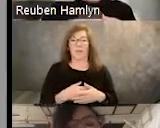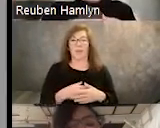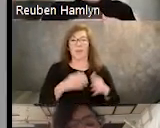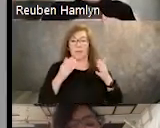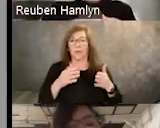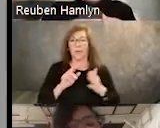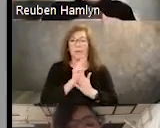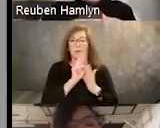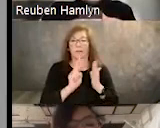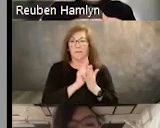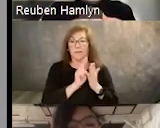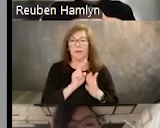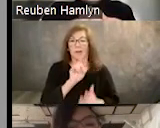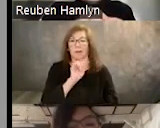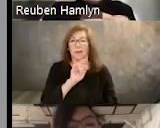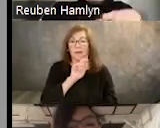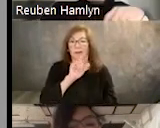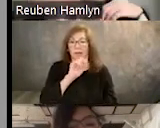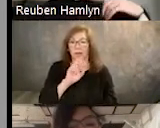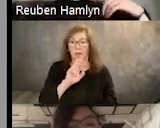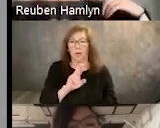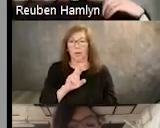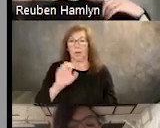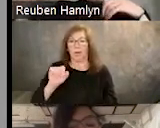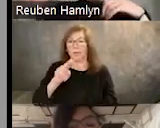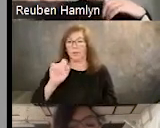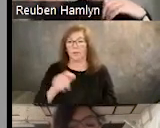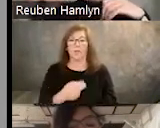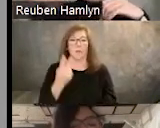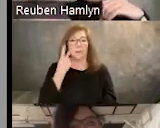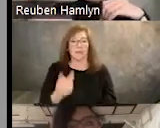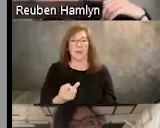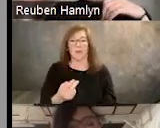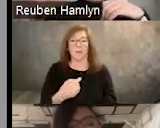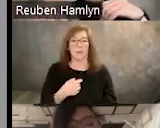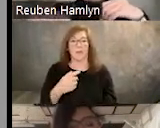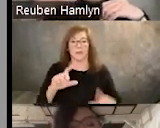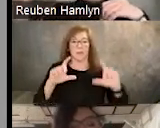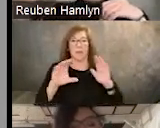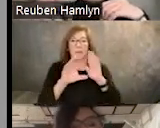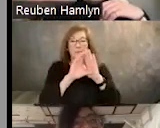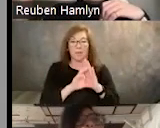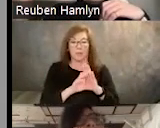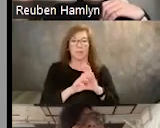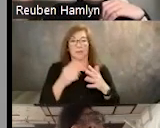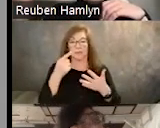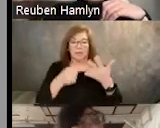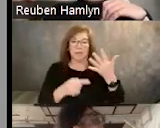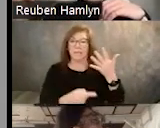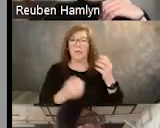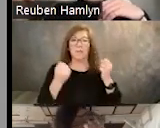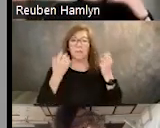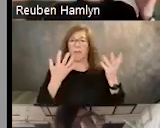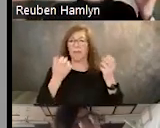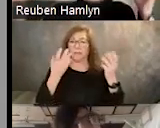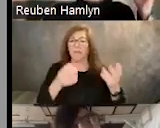videos of Taylor and Julia and GB, the named suspects on it. But as they scroll through these forums, we have to sort of skim past hundreds of images of women